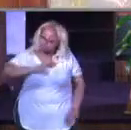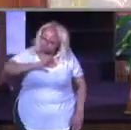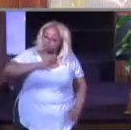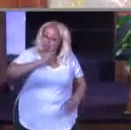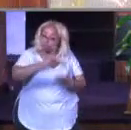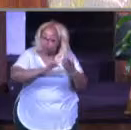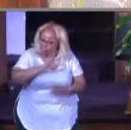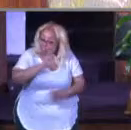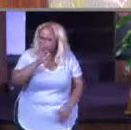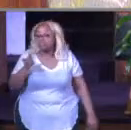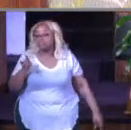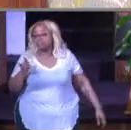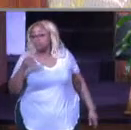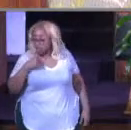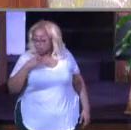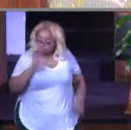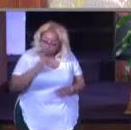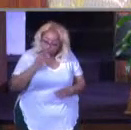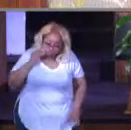filled in the Holy Ghost? Do you have a church home?